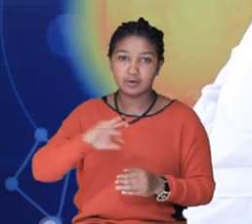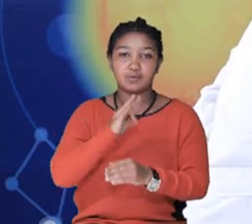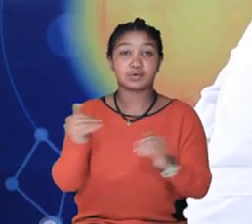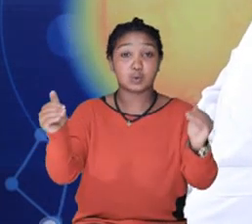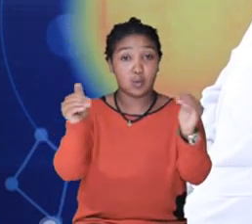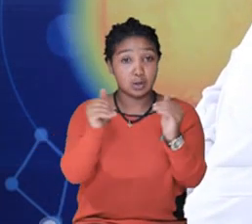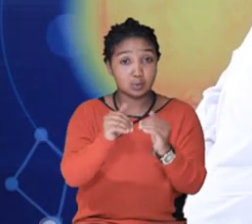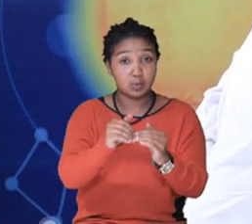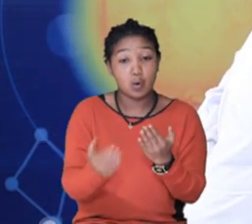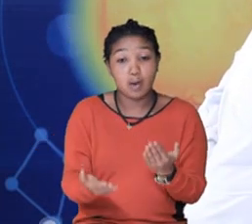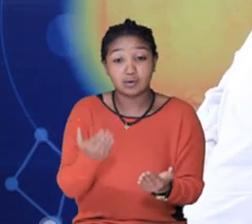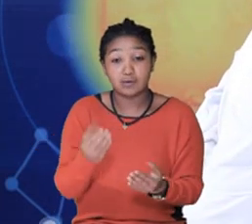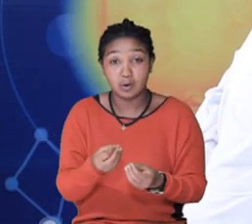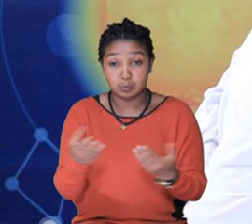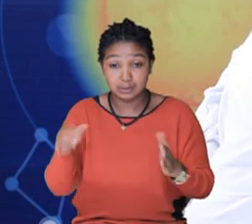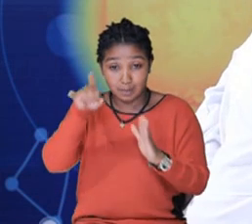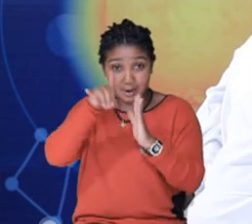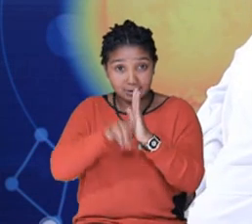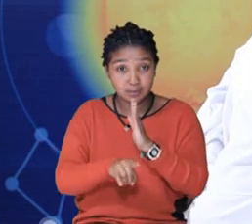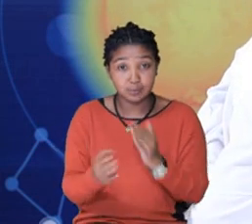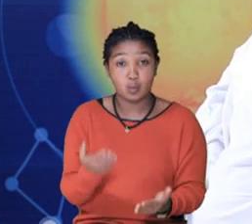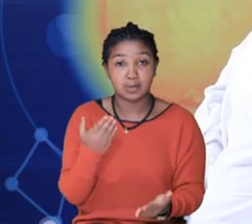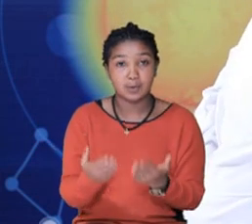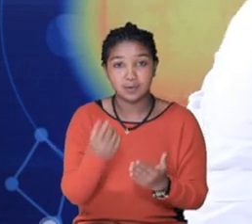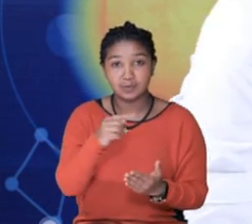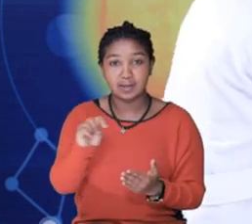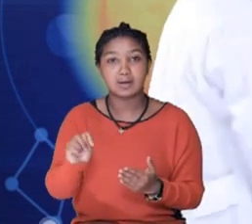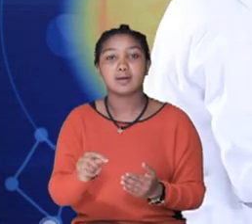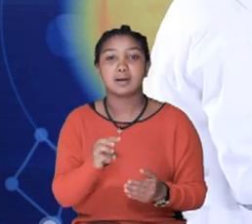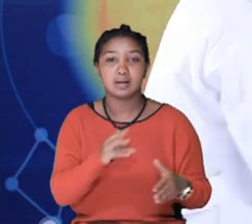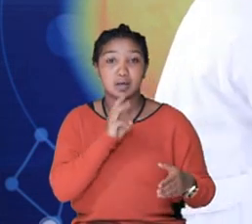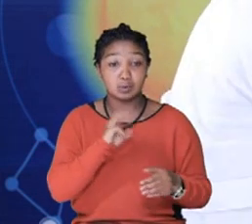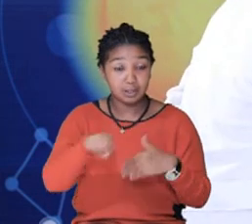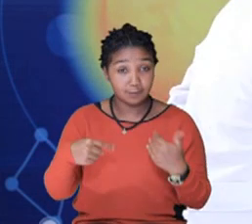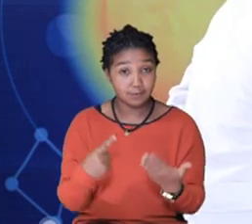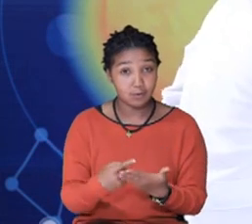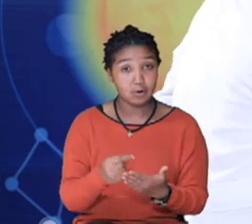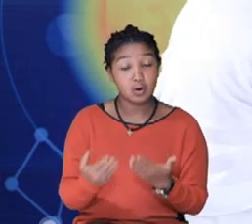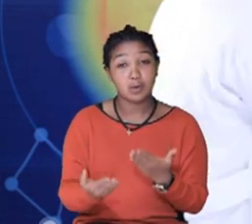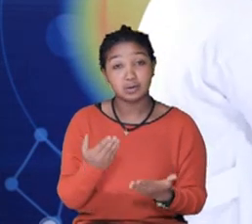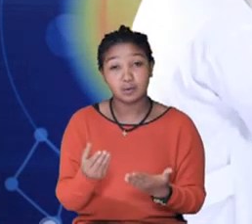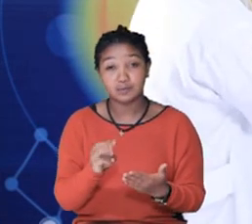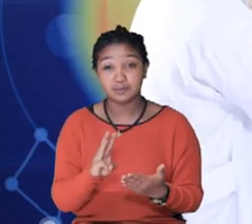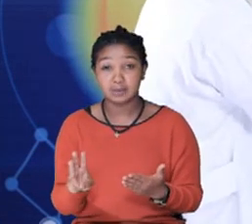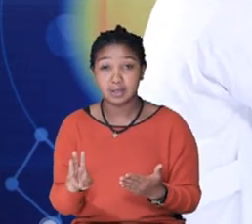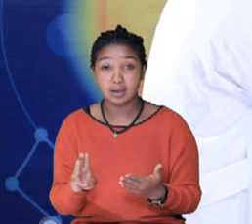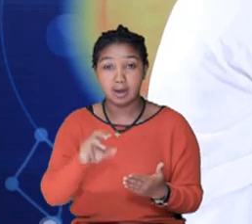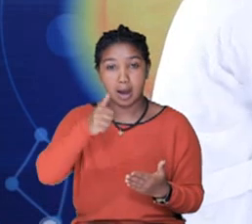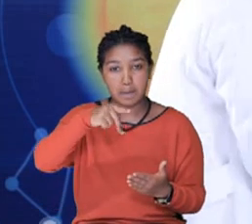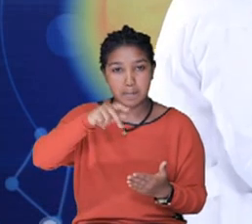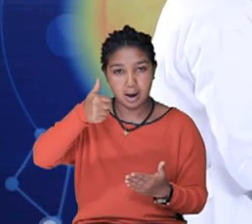Buoyant force is equal to weight of the object minus weight of the liquid. Therefore, weight of the